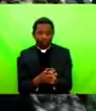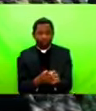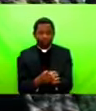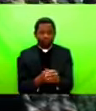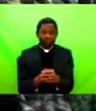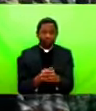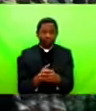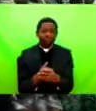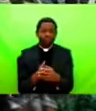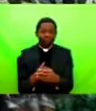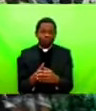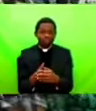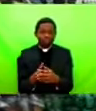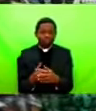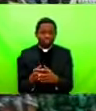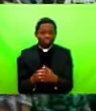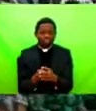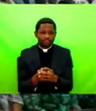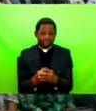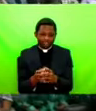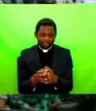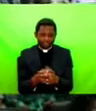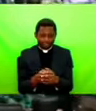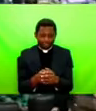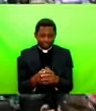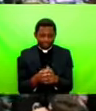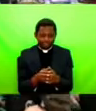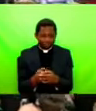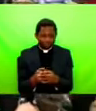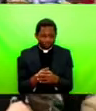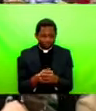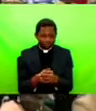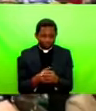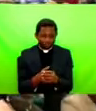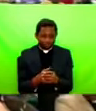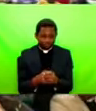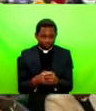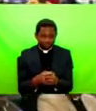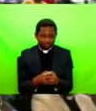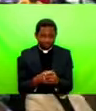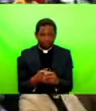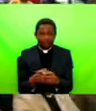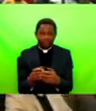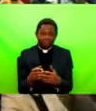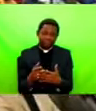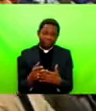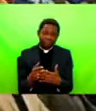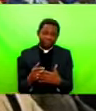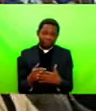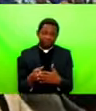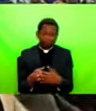One. So, cameraman, you take them one shot quickly. The Executive Council will join them.